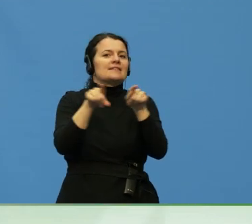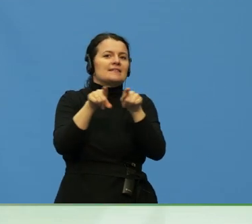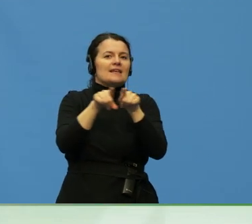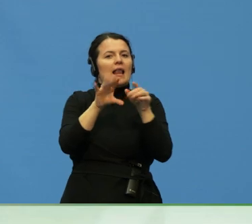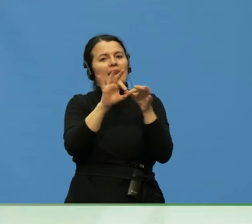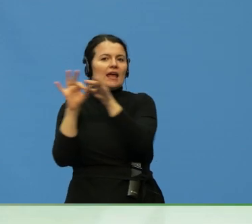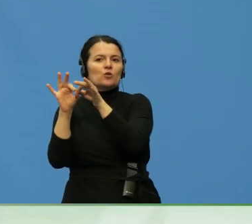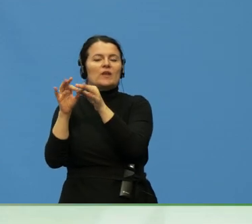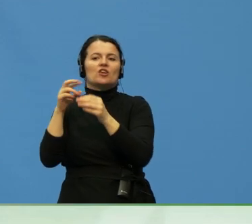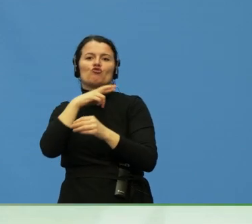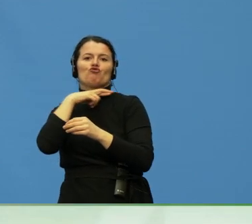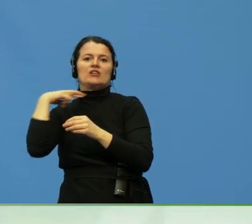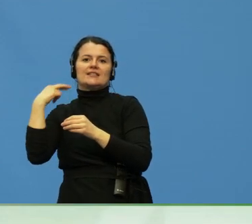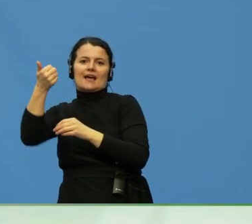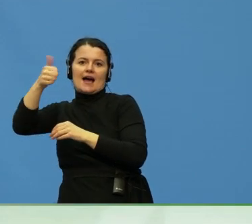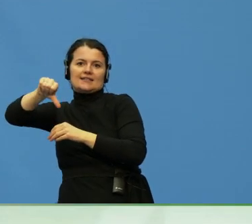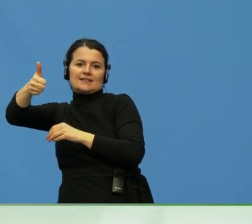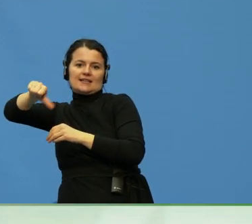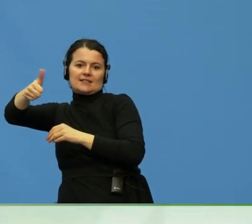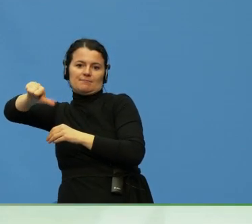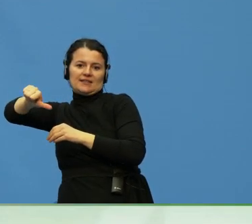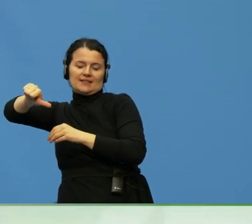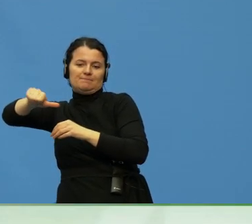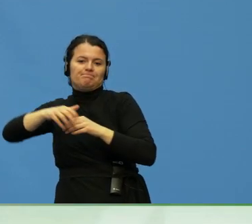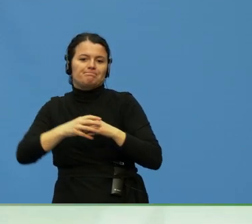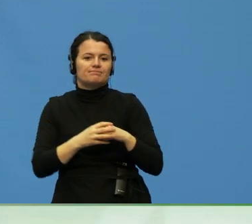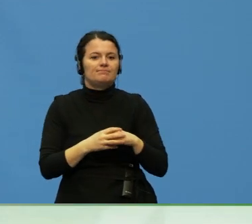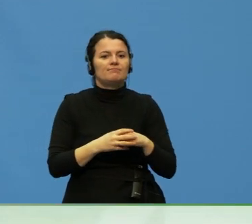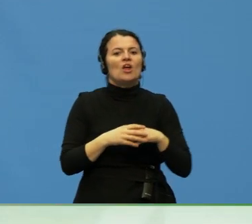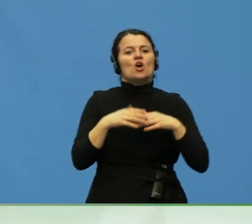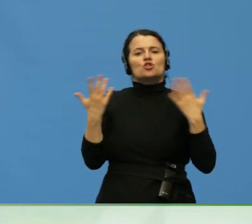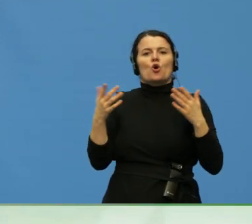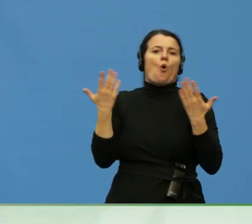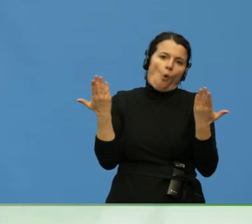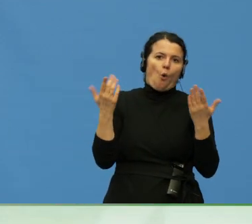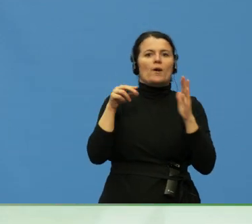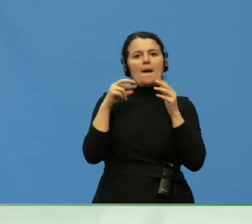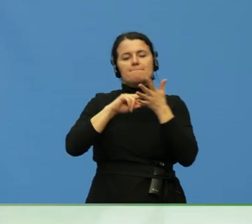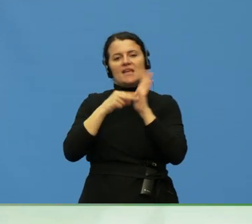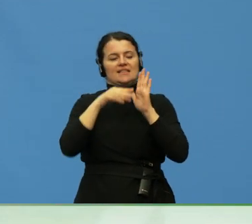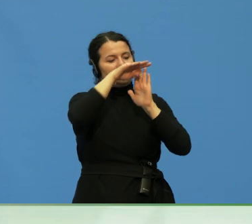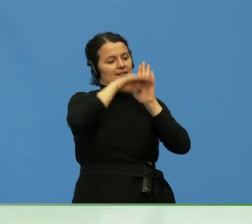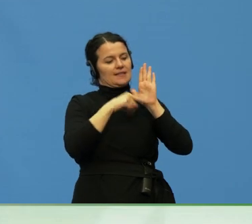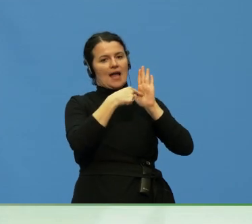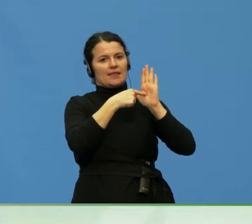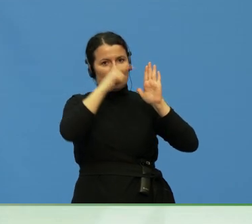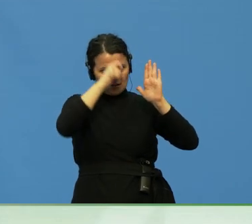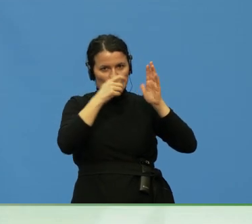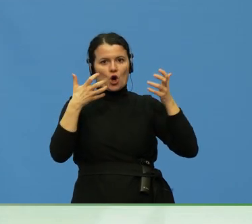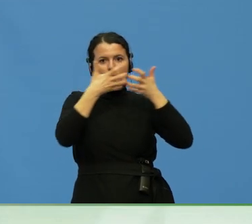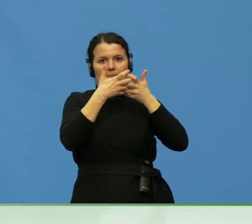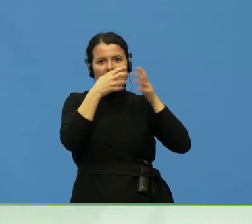is disability has become synonymous with risk assessment and compliance. And so we don't really speak the language